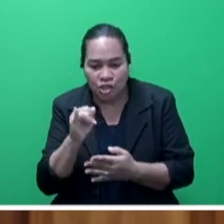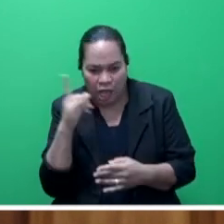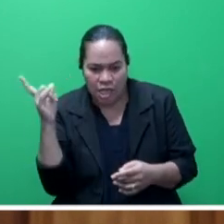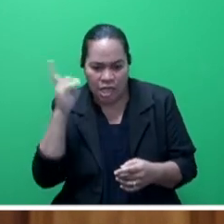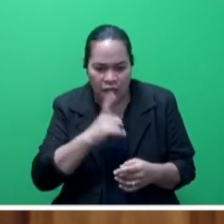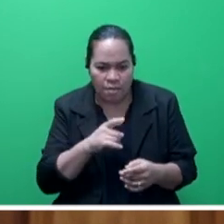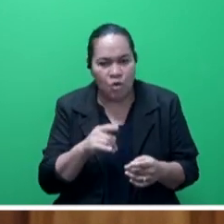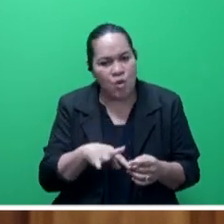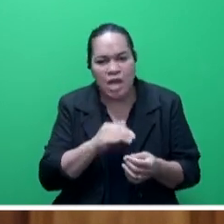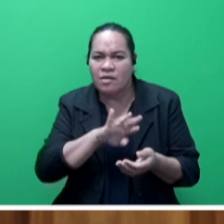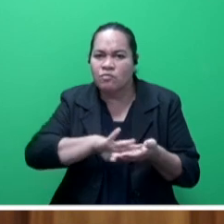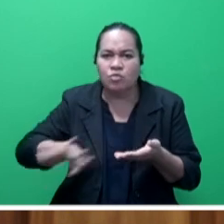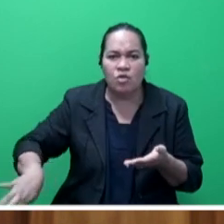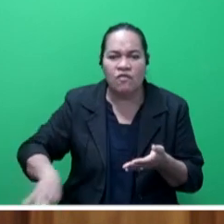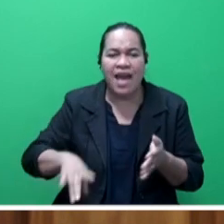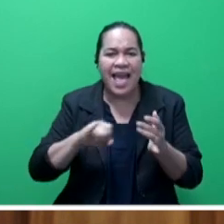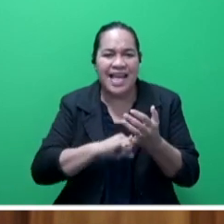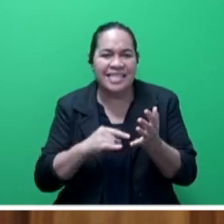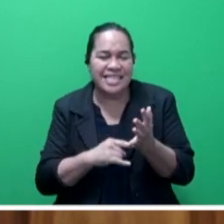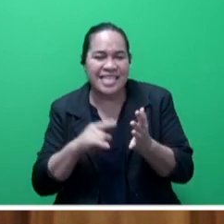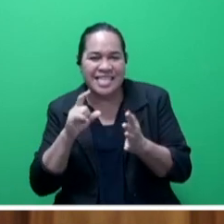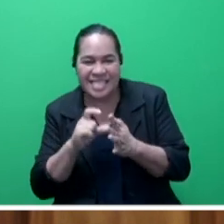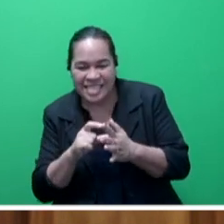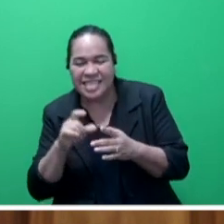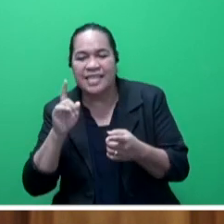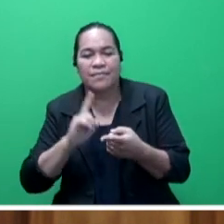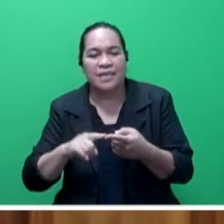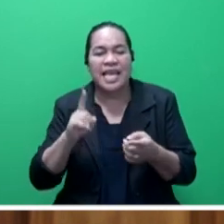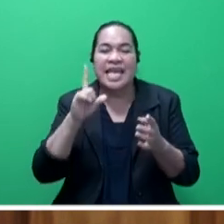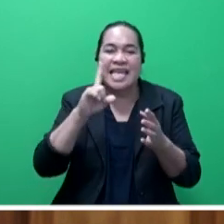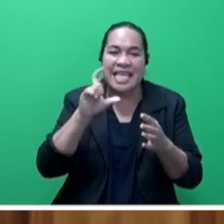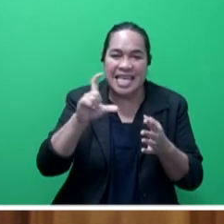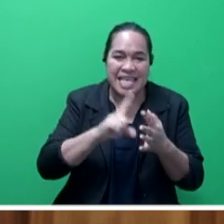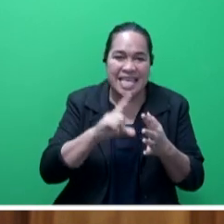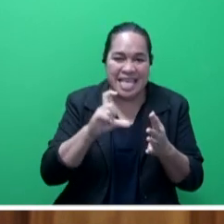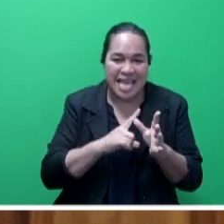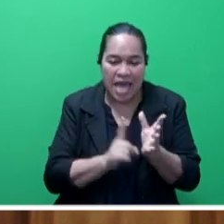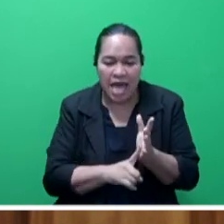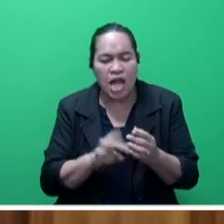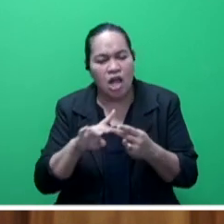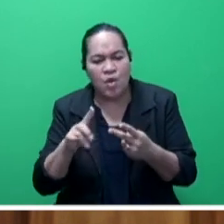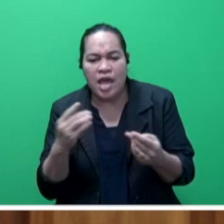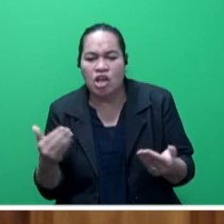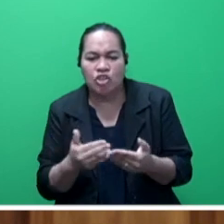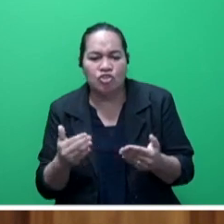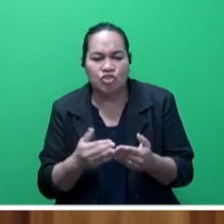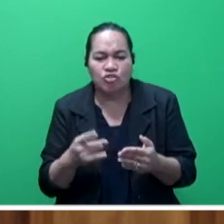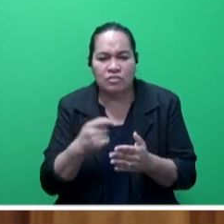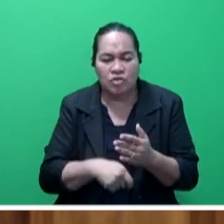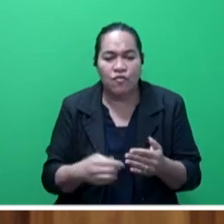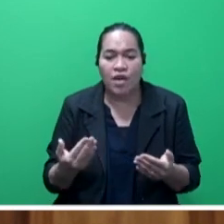We removed the STT, we removed the ECAL, we reduced departure taxes, we introduced a tax deduction for engaging local